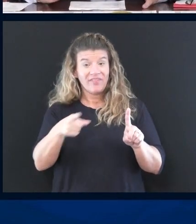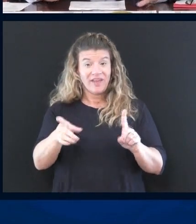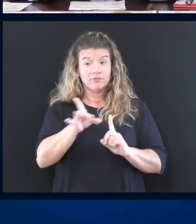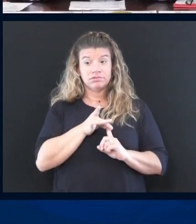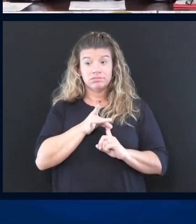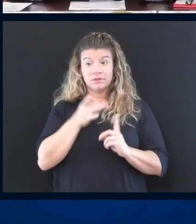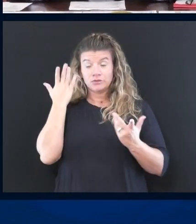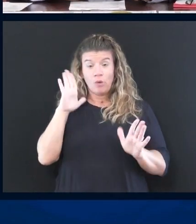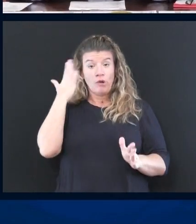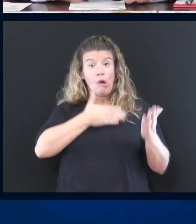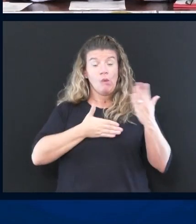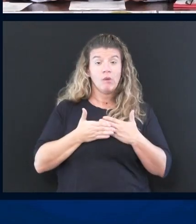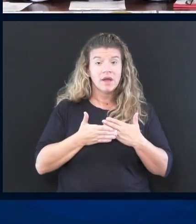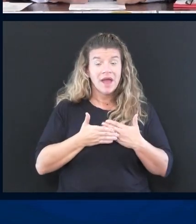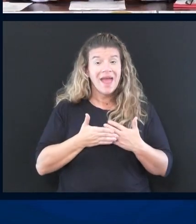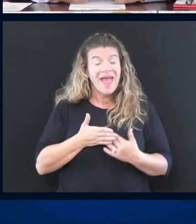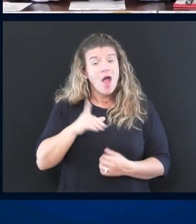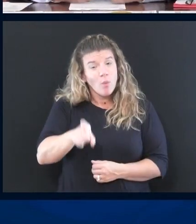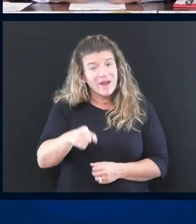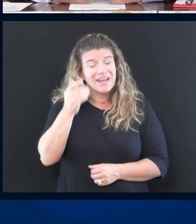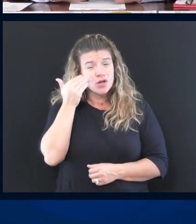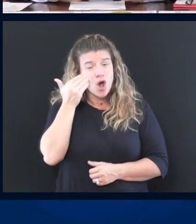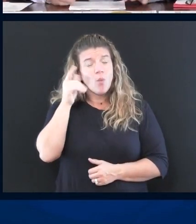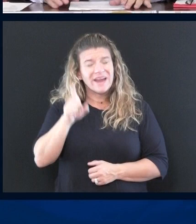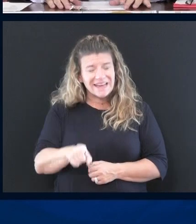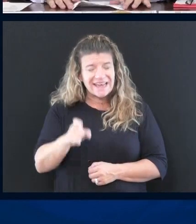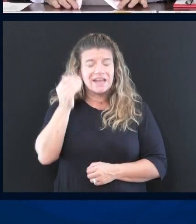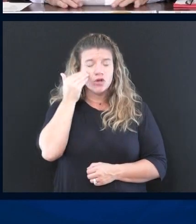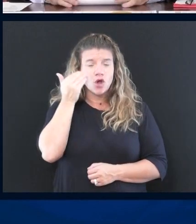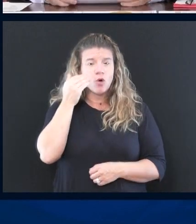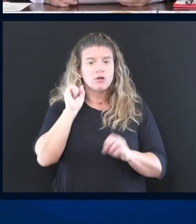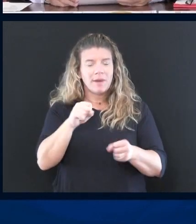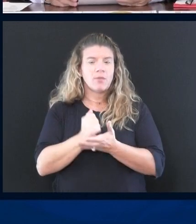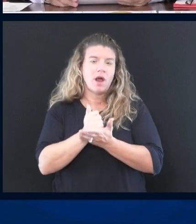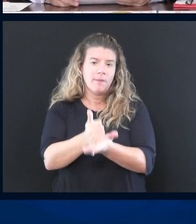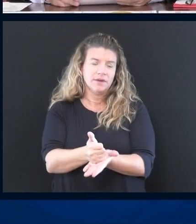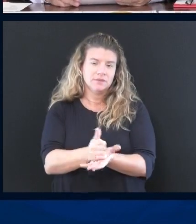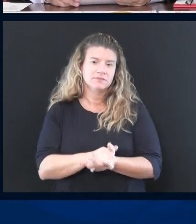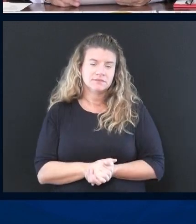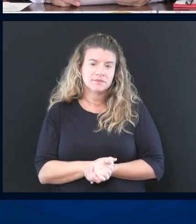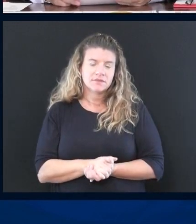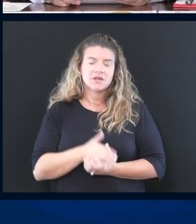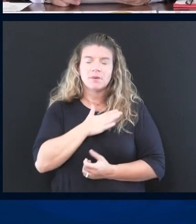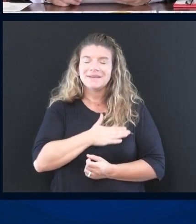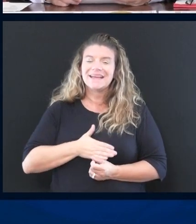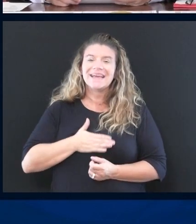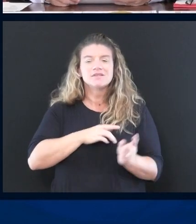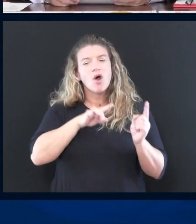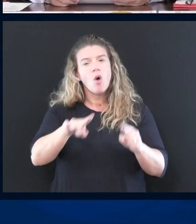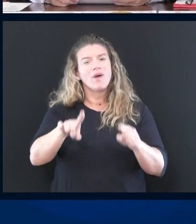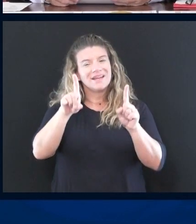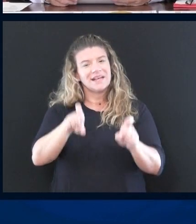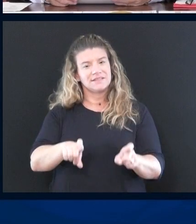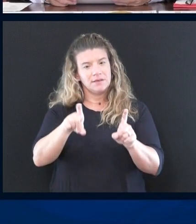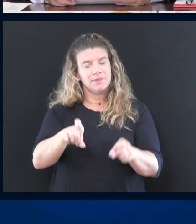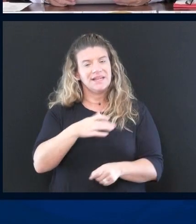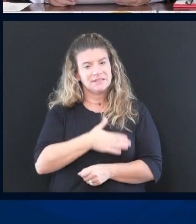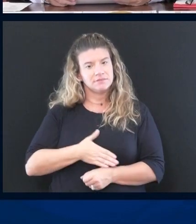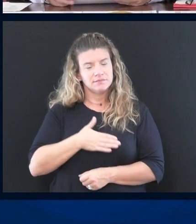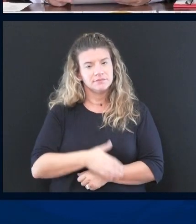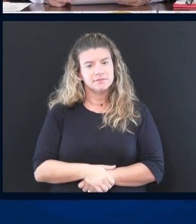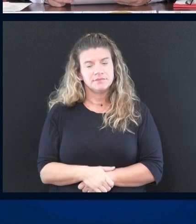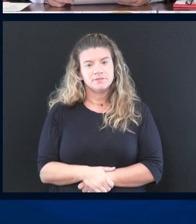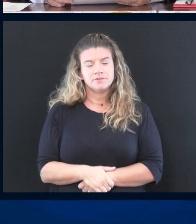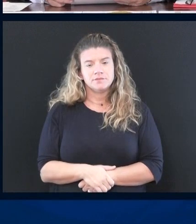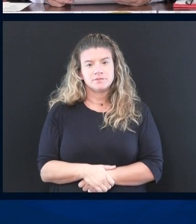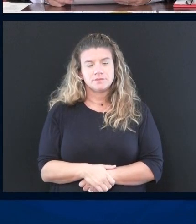have it, that we need to know. We need to know to be able to help them. And so get them tested, please.